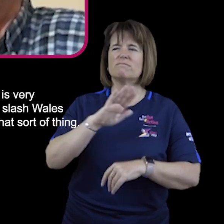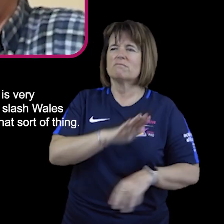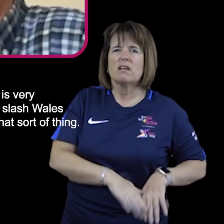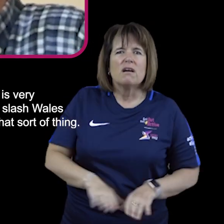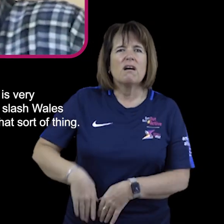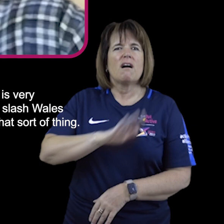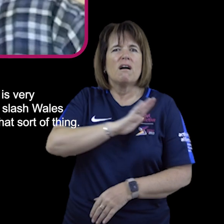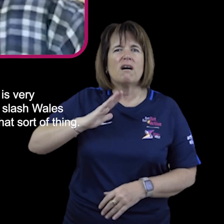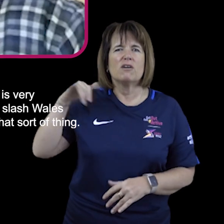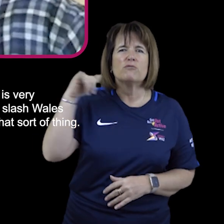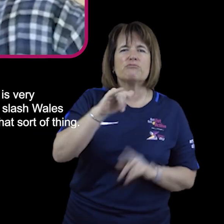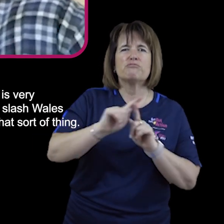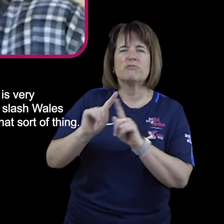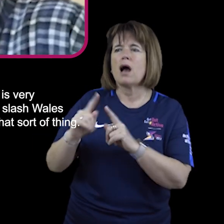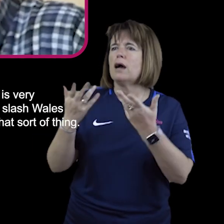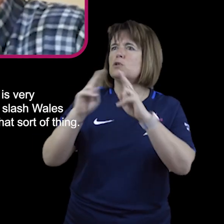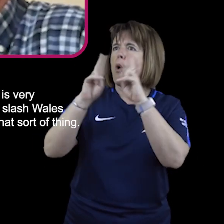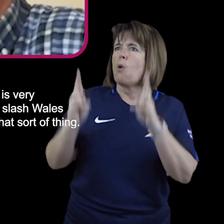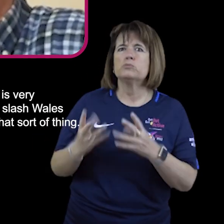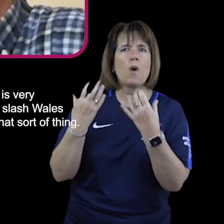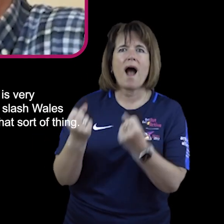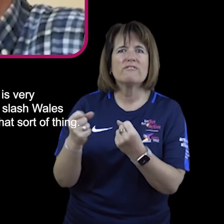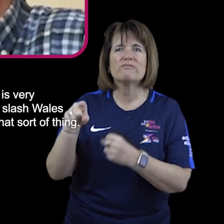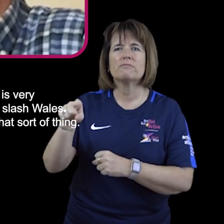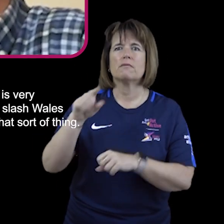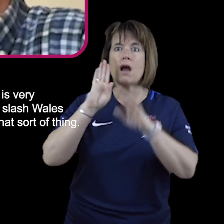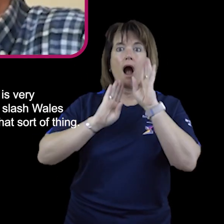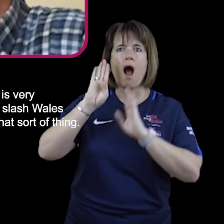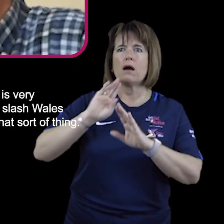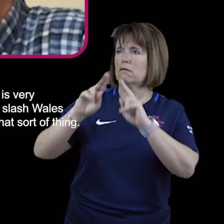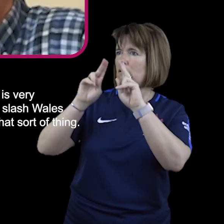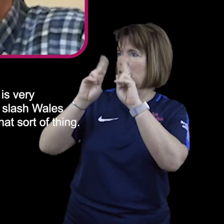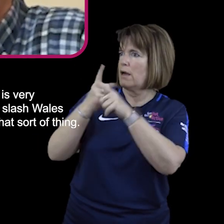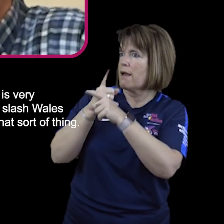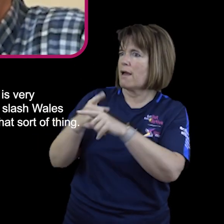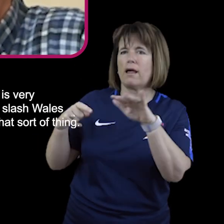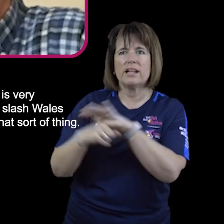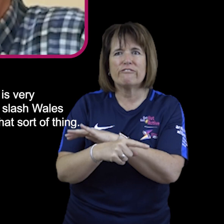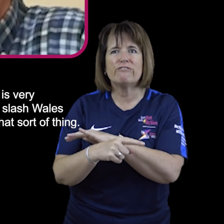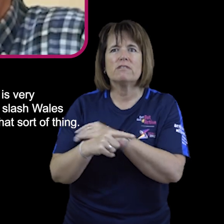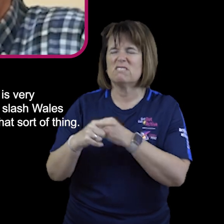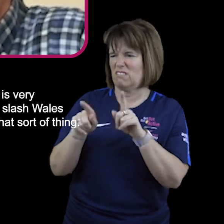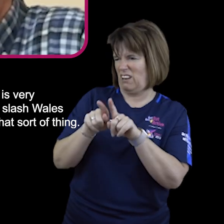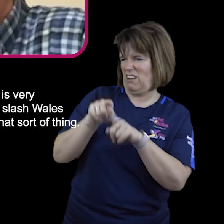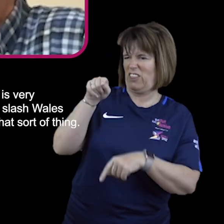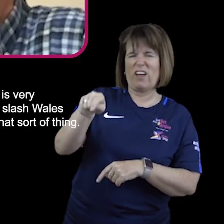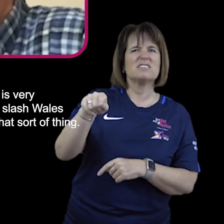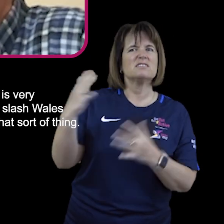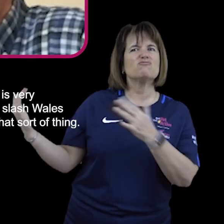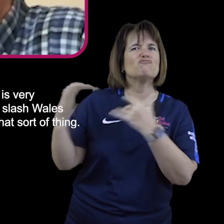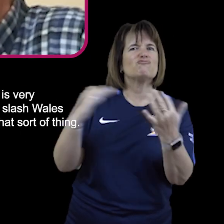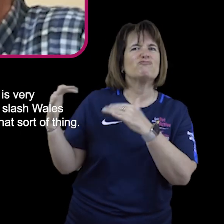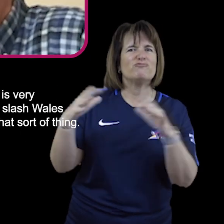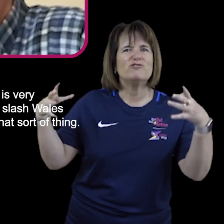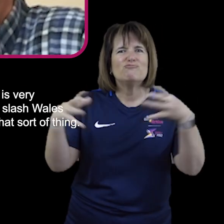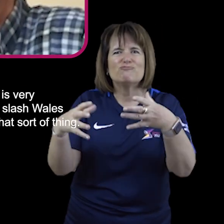charity. And it does a lot for veterans, for homeless people, for young people